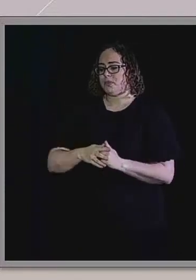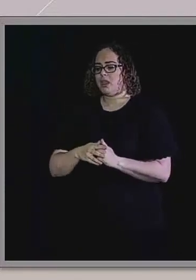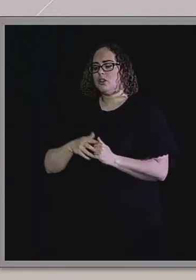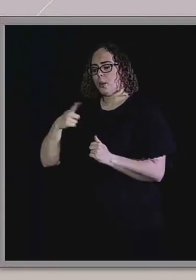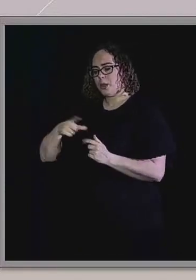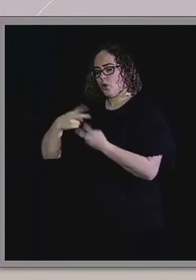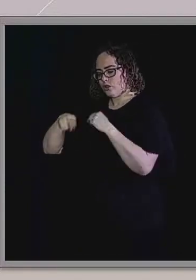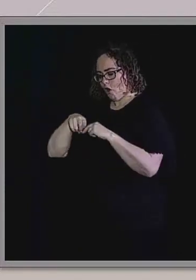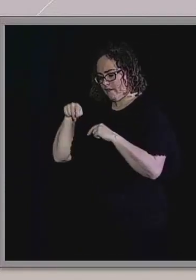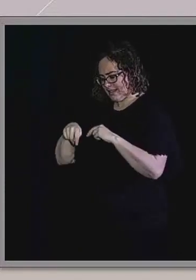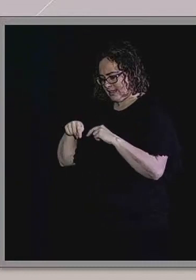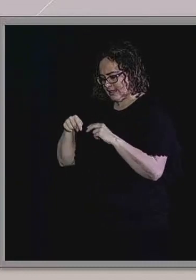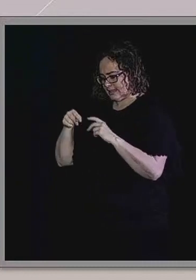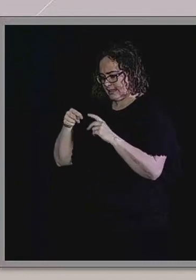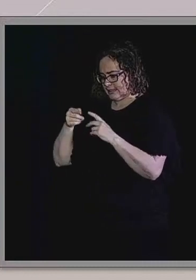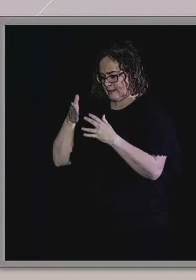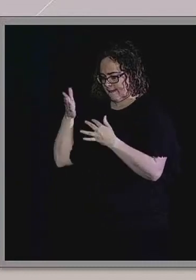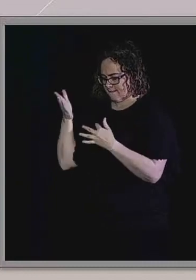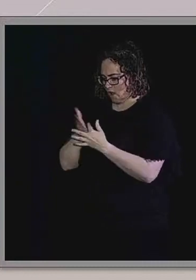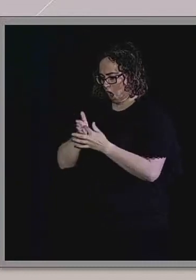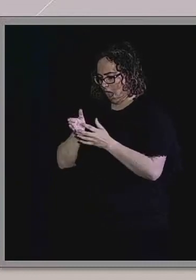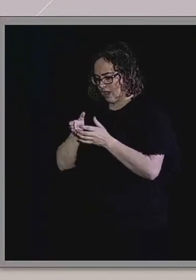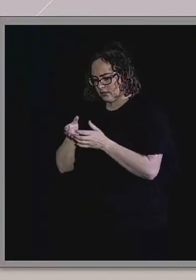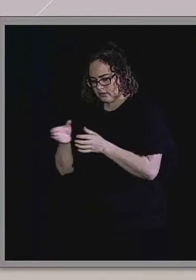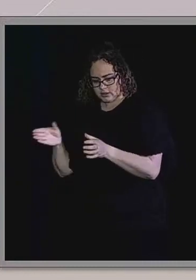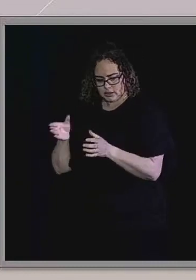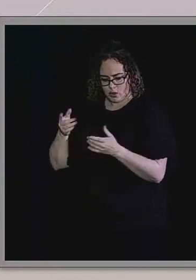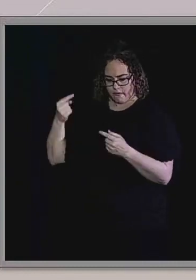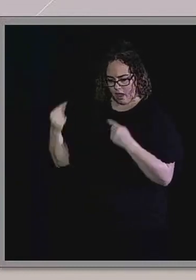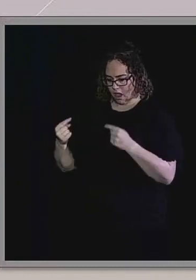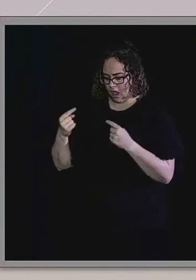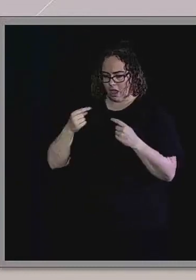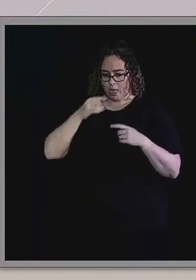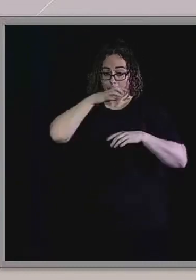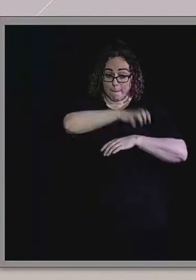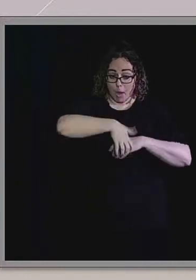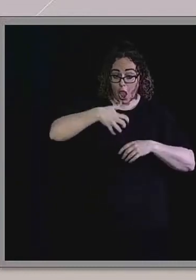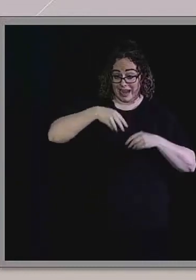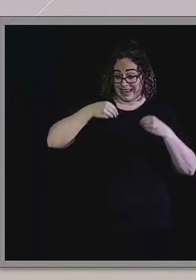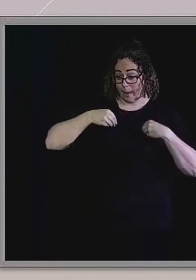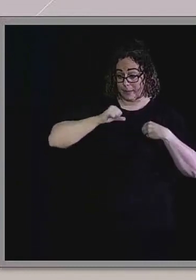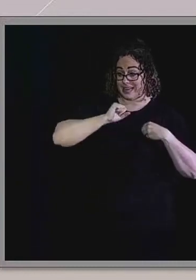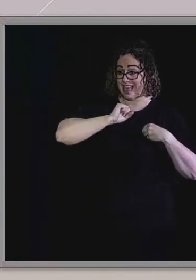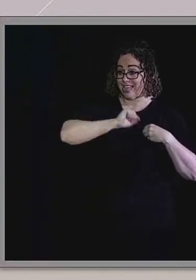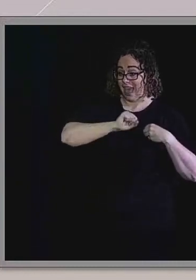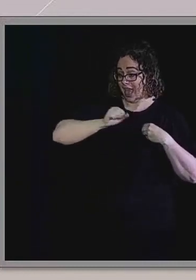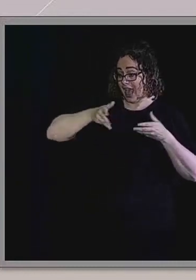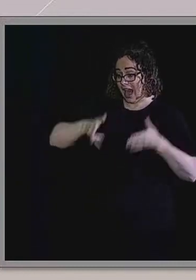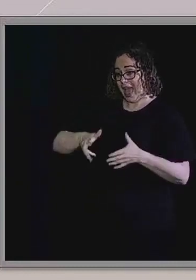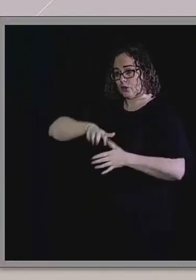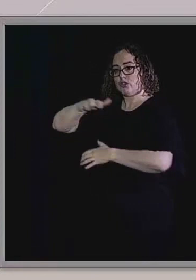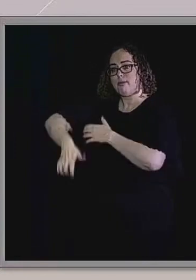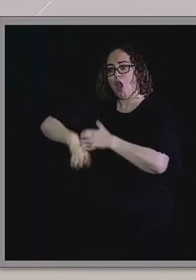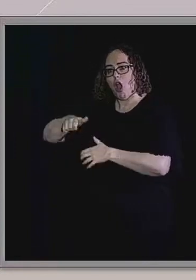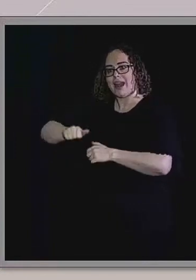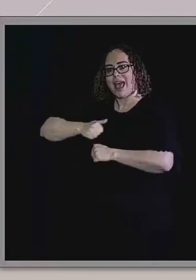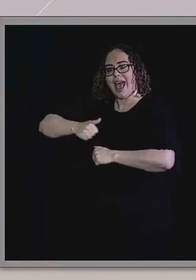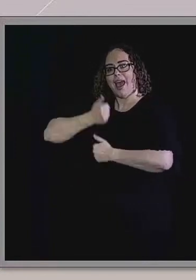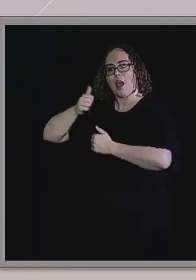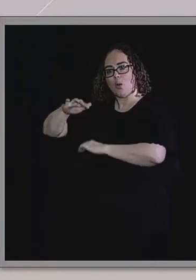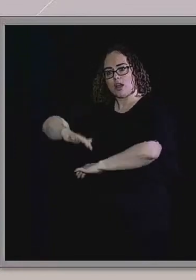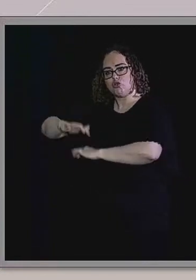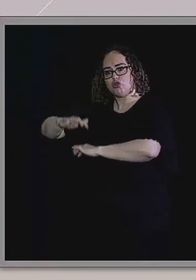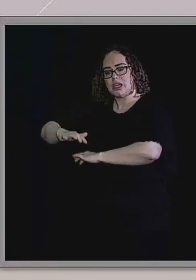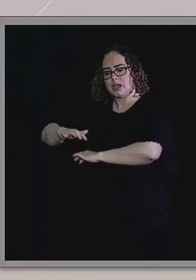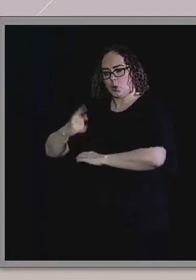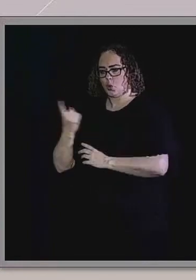division, whose country is it? There's a mining company mining on that country. Whose country is it? There was Yindjibarndi people